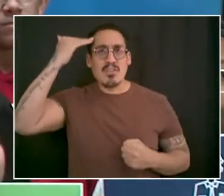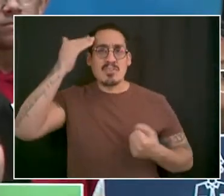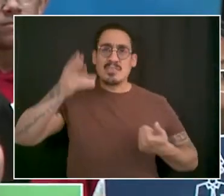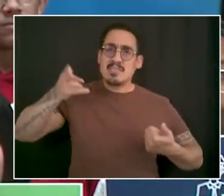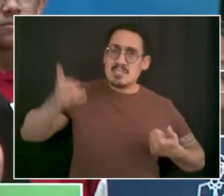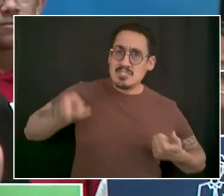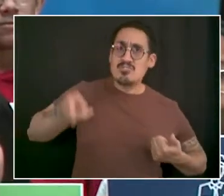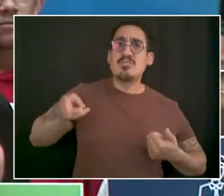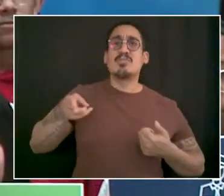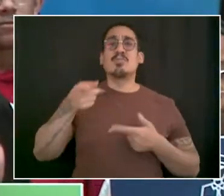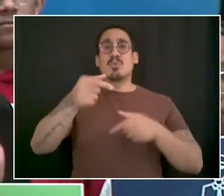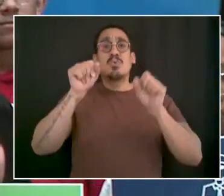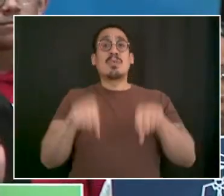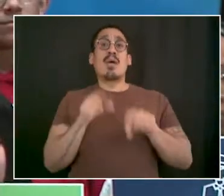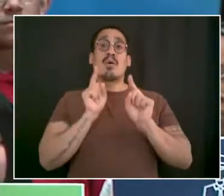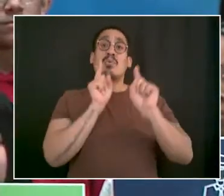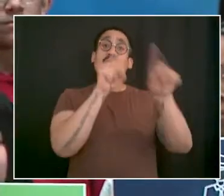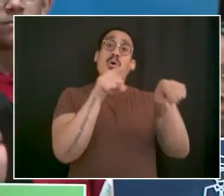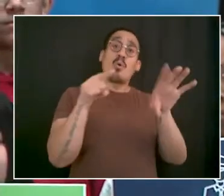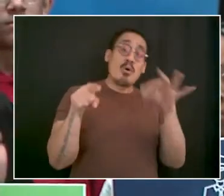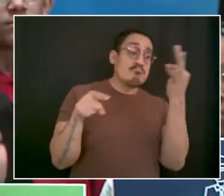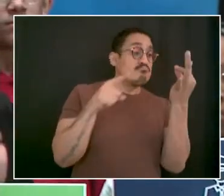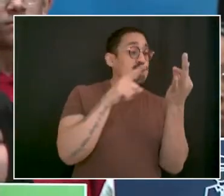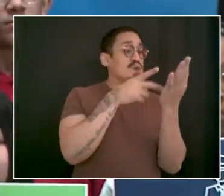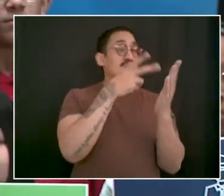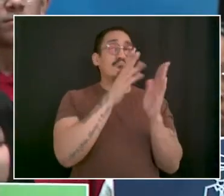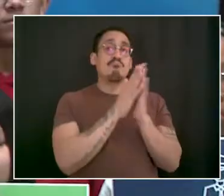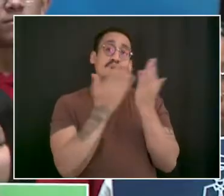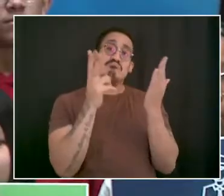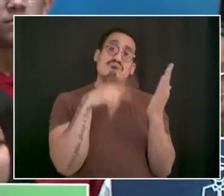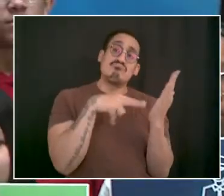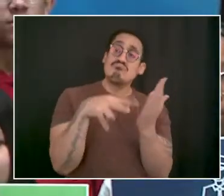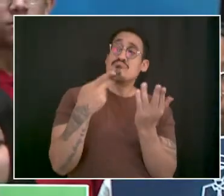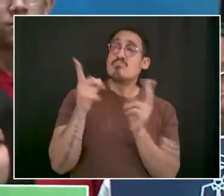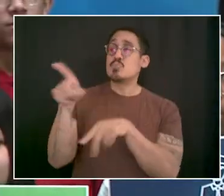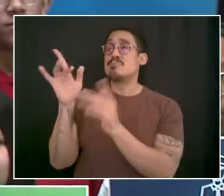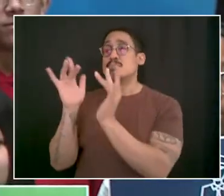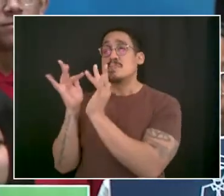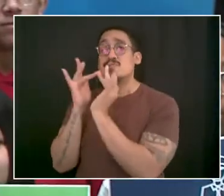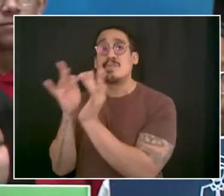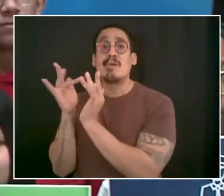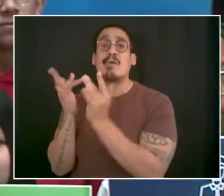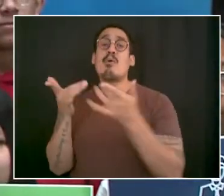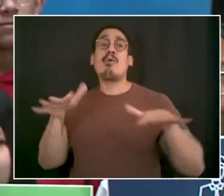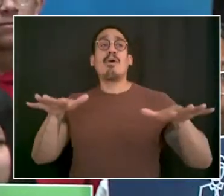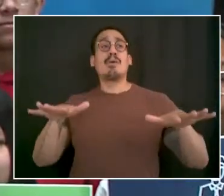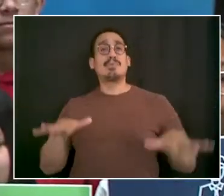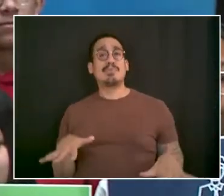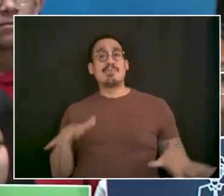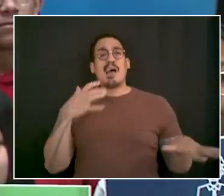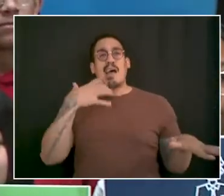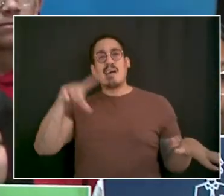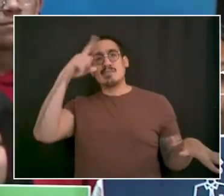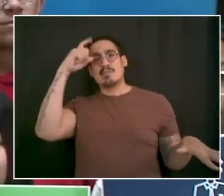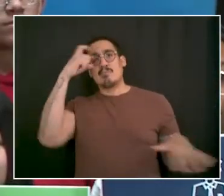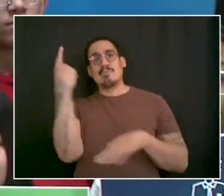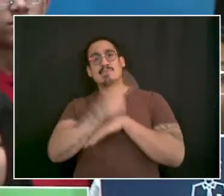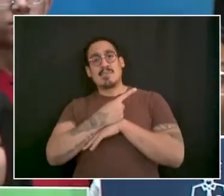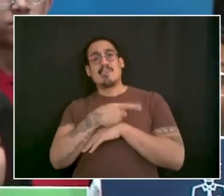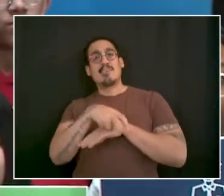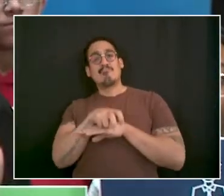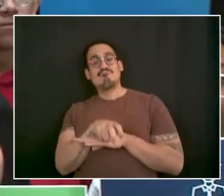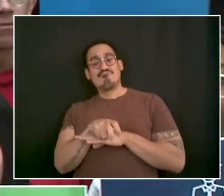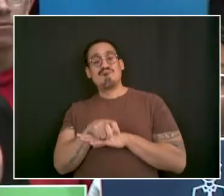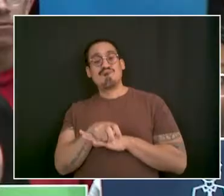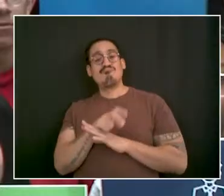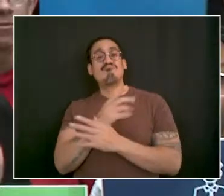a book, attend a class, use the internet, or cool down on a hot summer's day. And we are